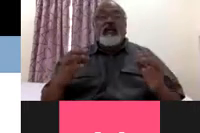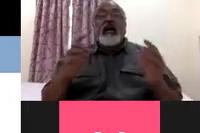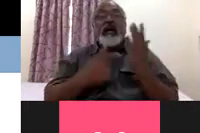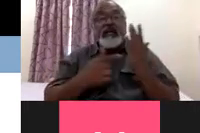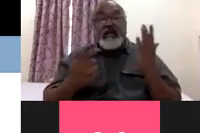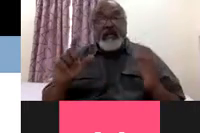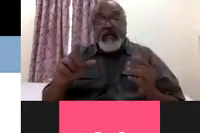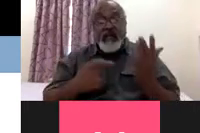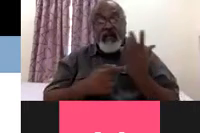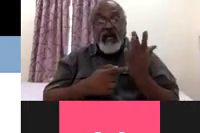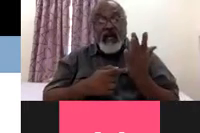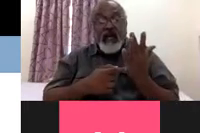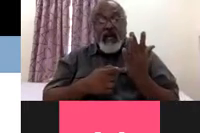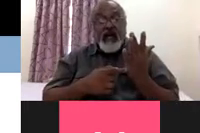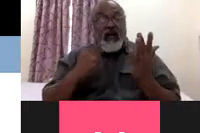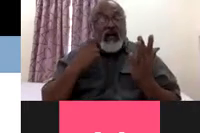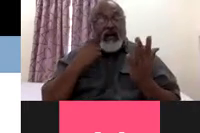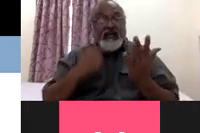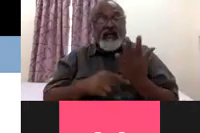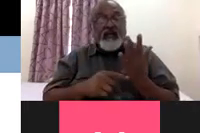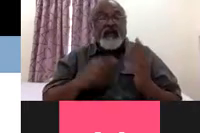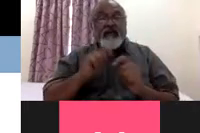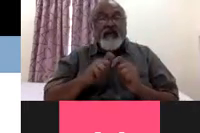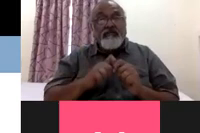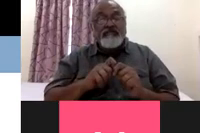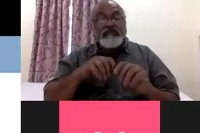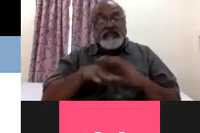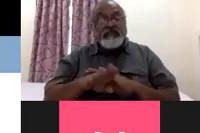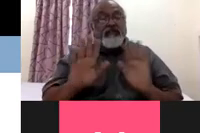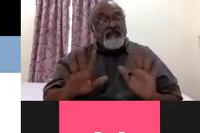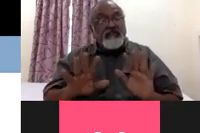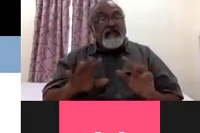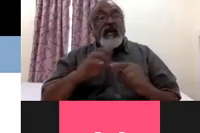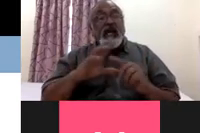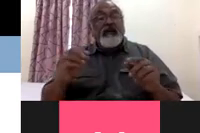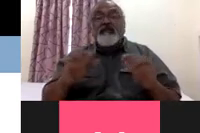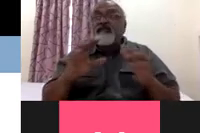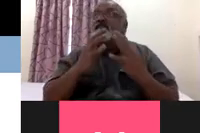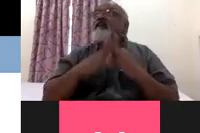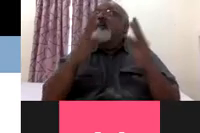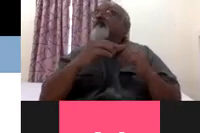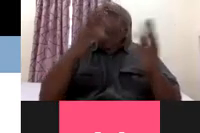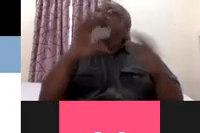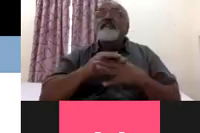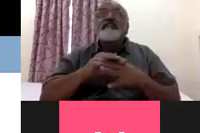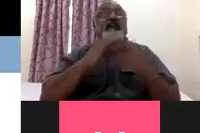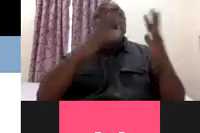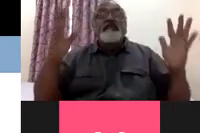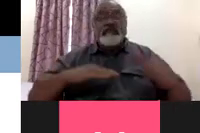are to be followed. And head of establishment, which is a CEO or a managing director, is accountable